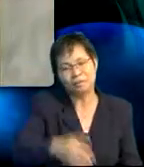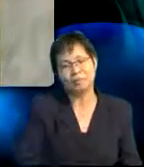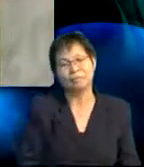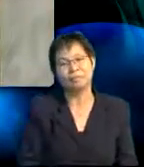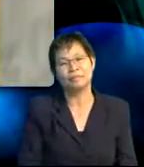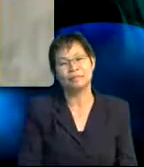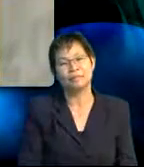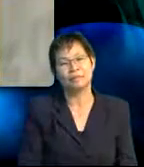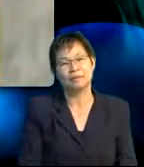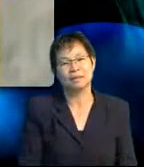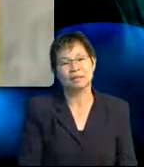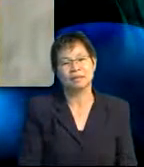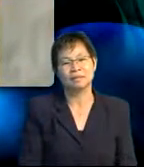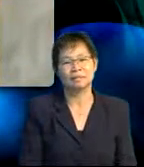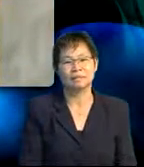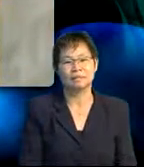Grandfather.